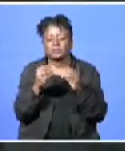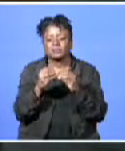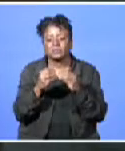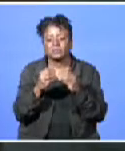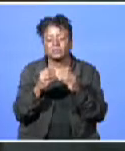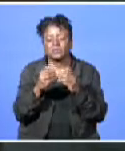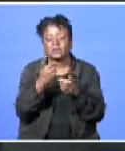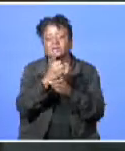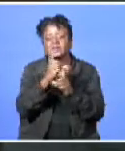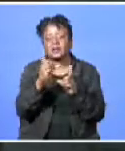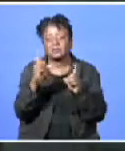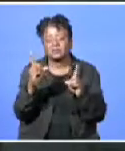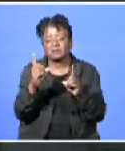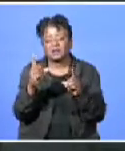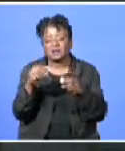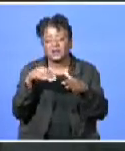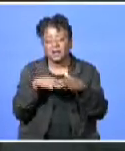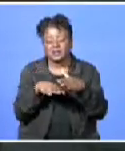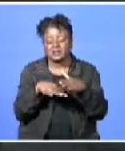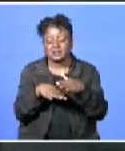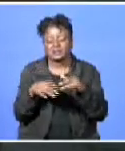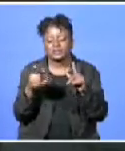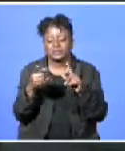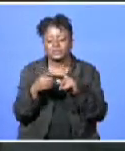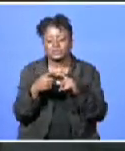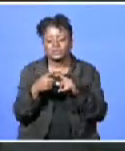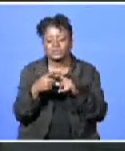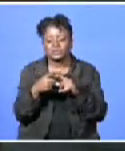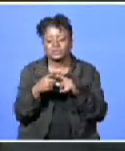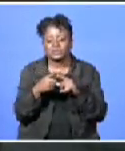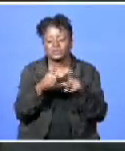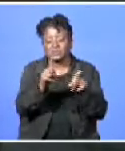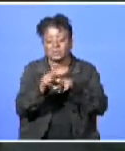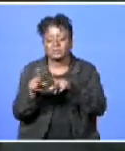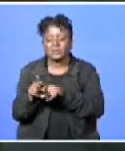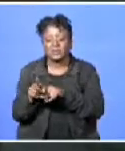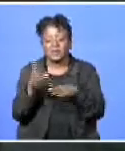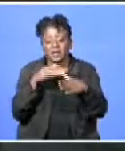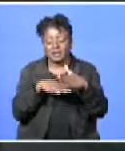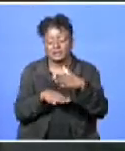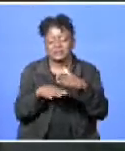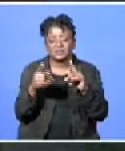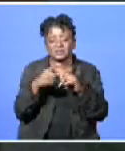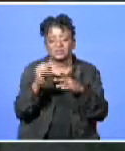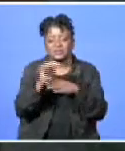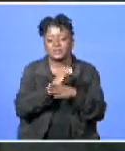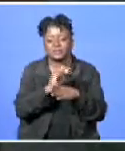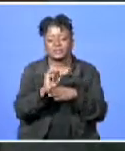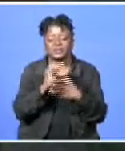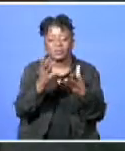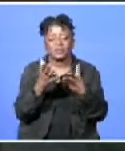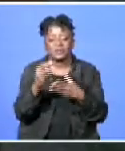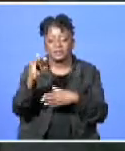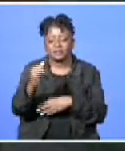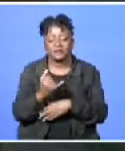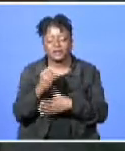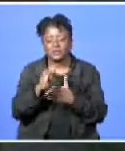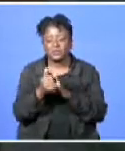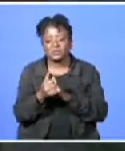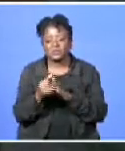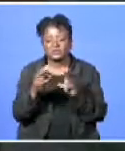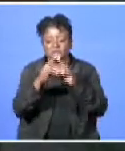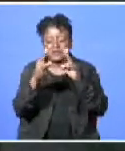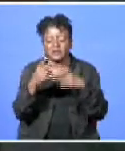to the industry than what many fear will be the case in this country. And I want to invite those who are very interested in